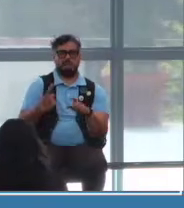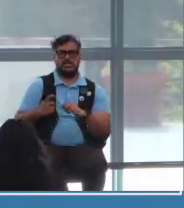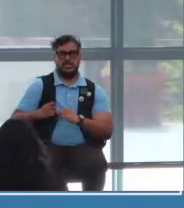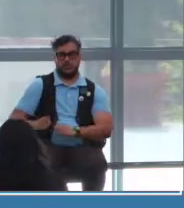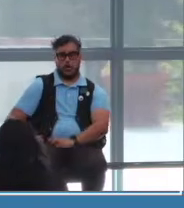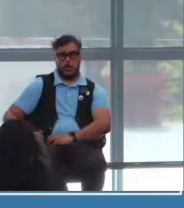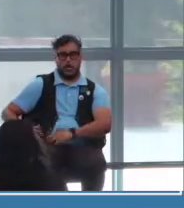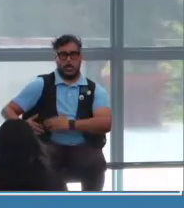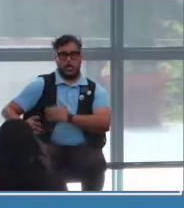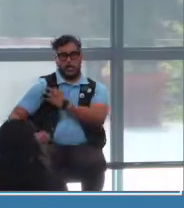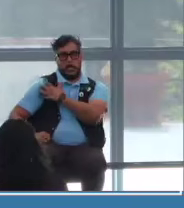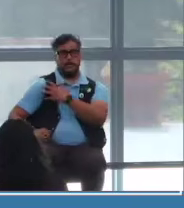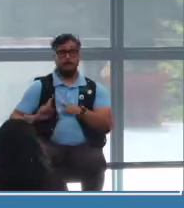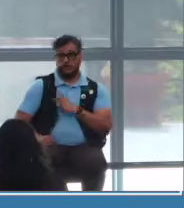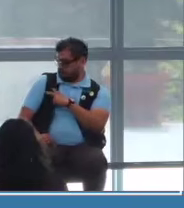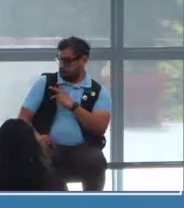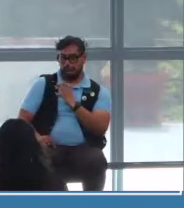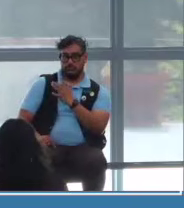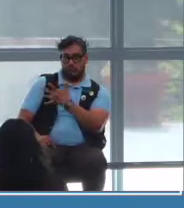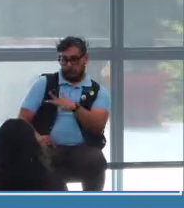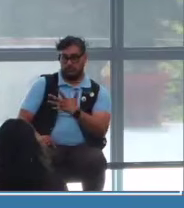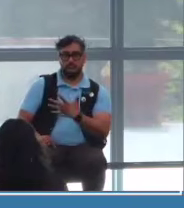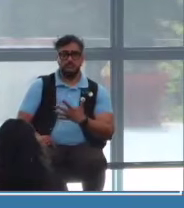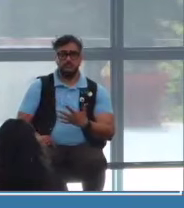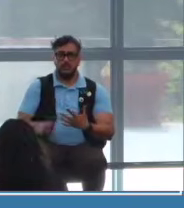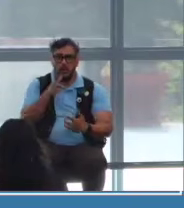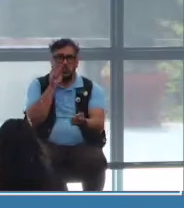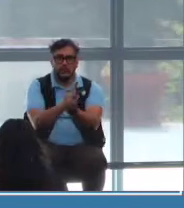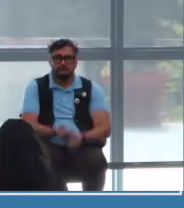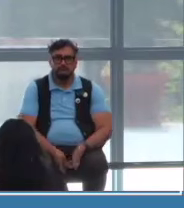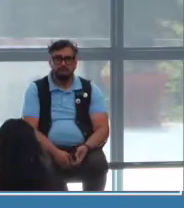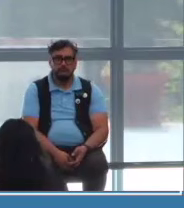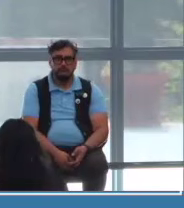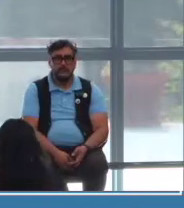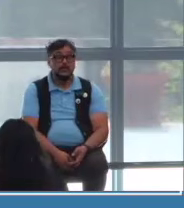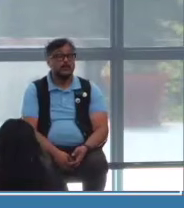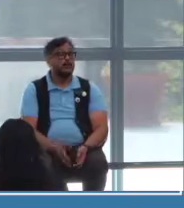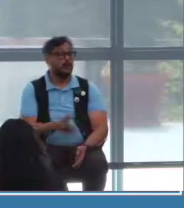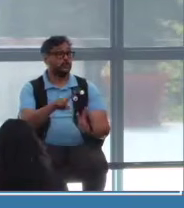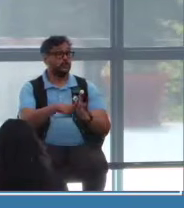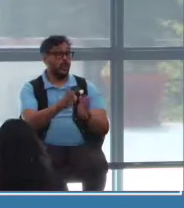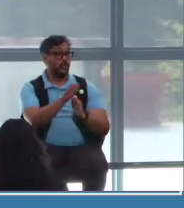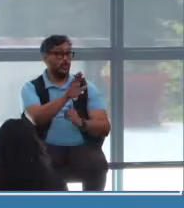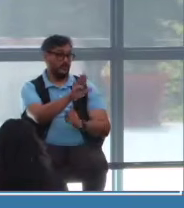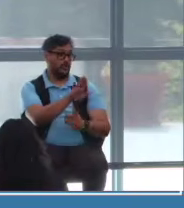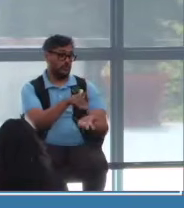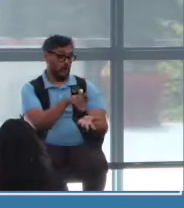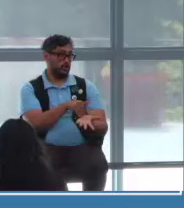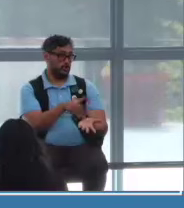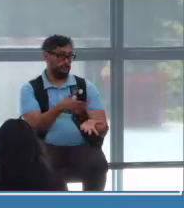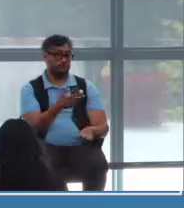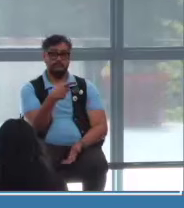me and there's nothing there. Who should I see for that? Well, you should start with your primary care